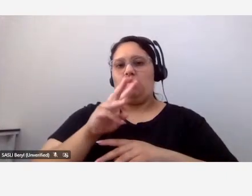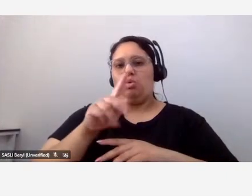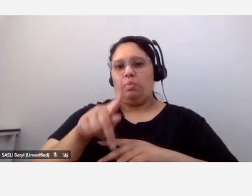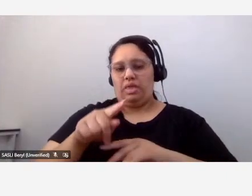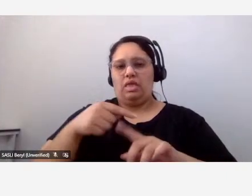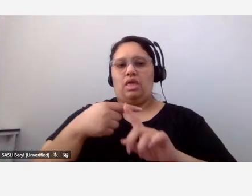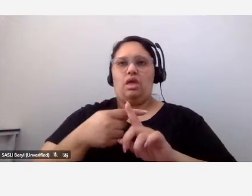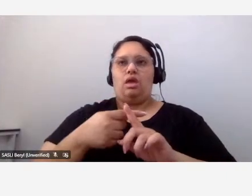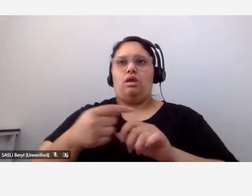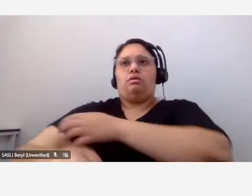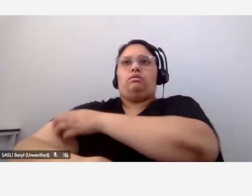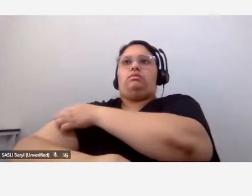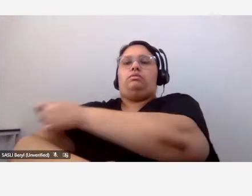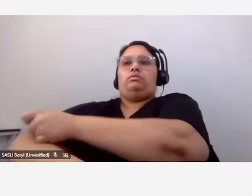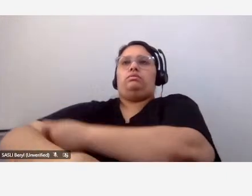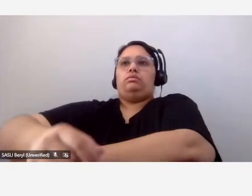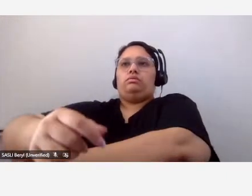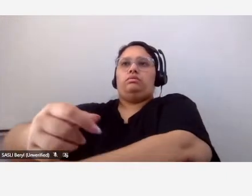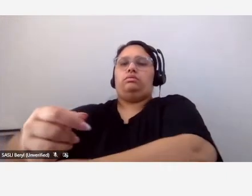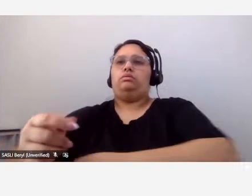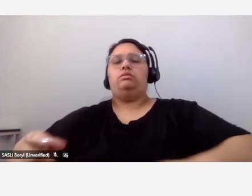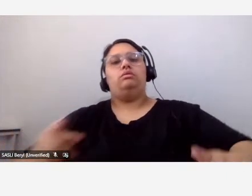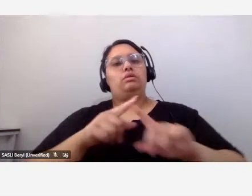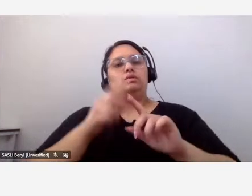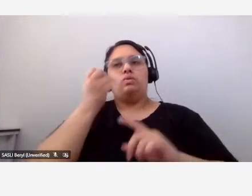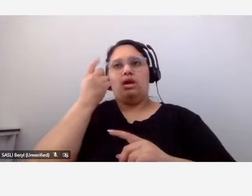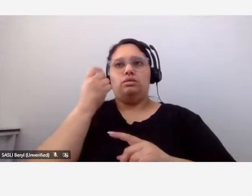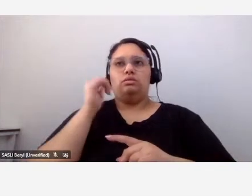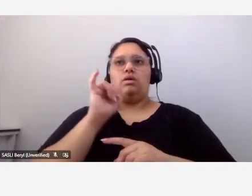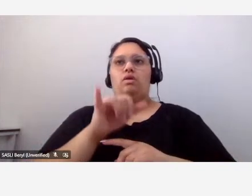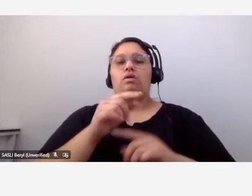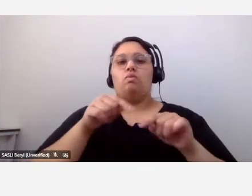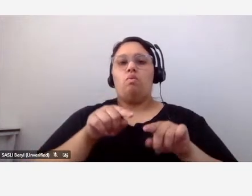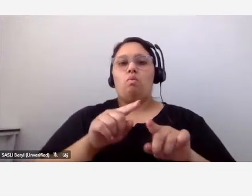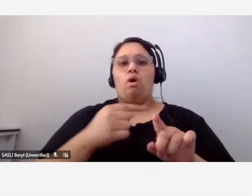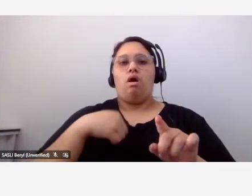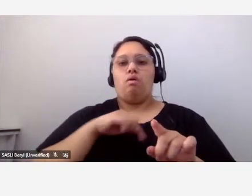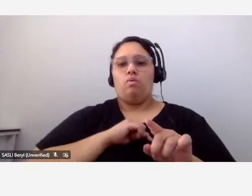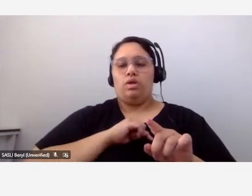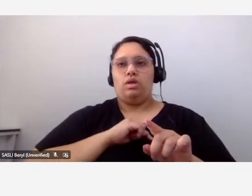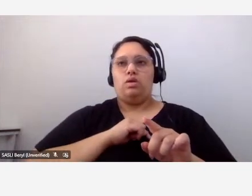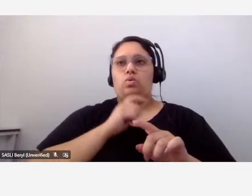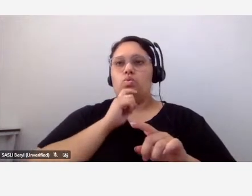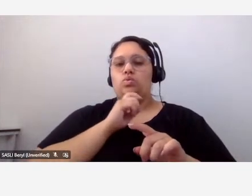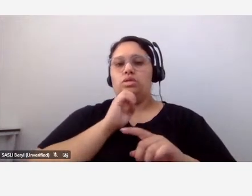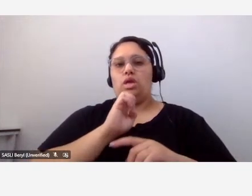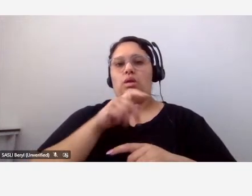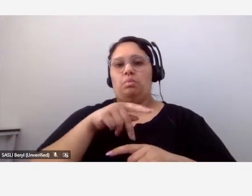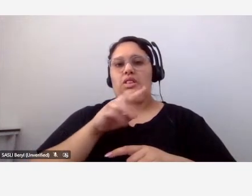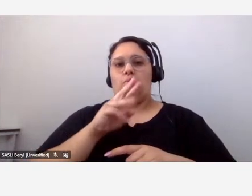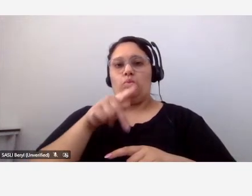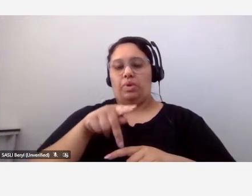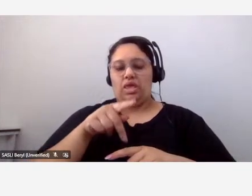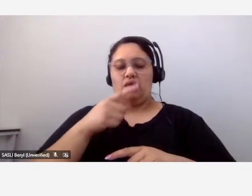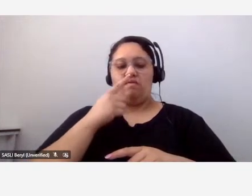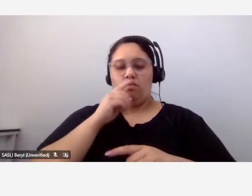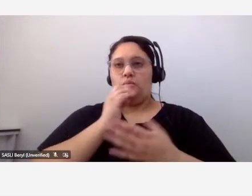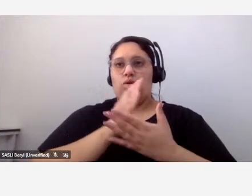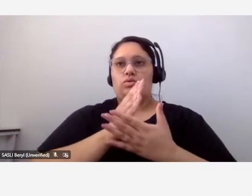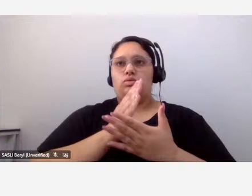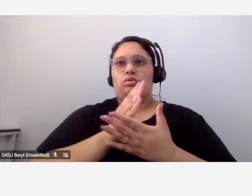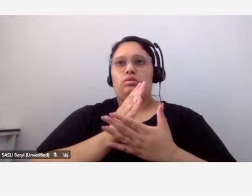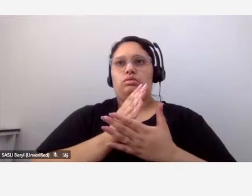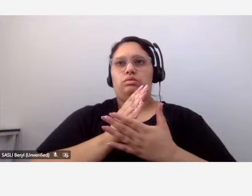think it's important to understand that while we are using EPWP to sort of ensure